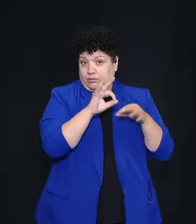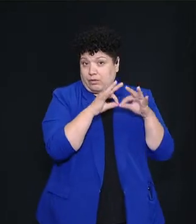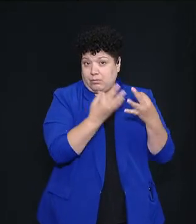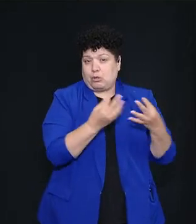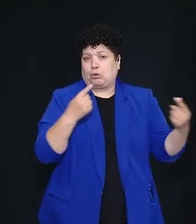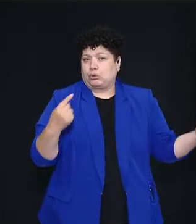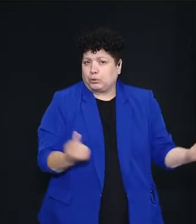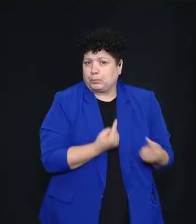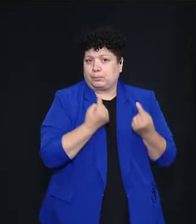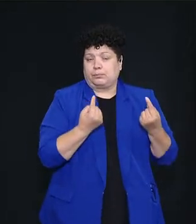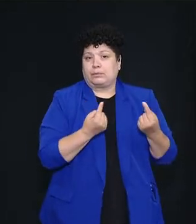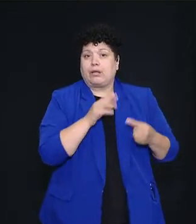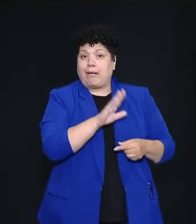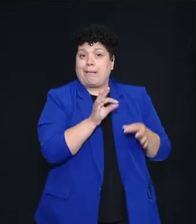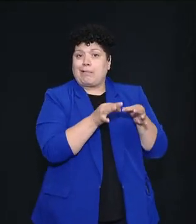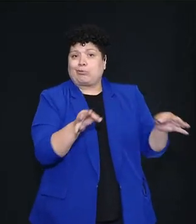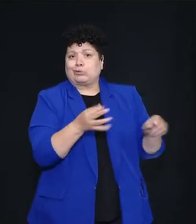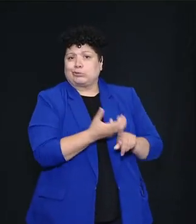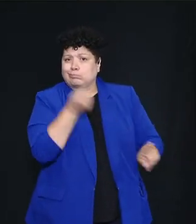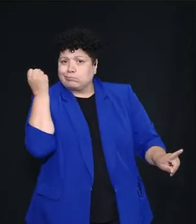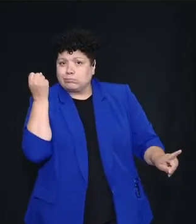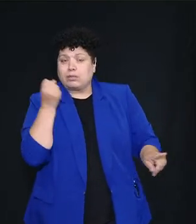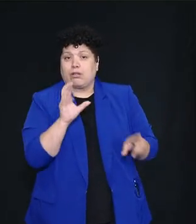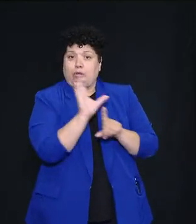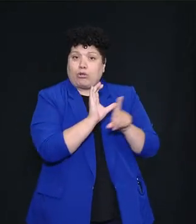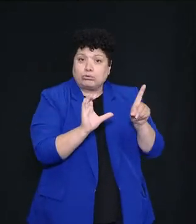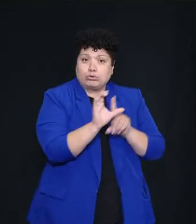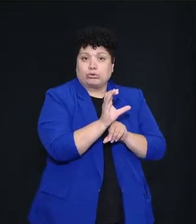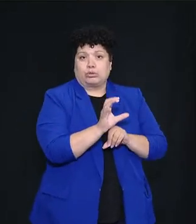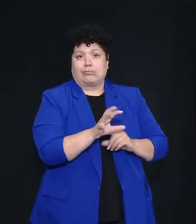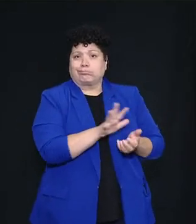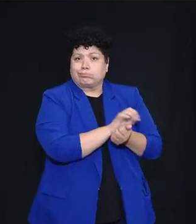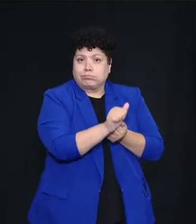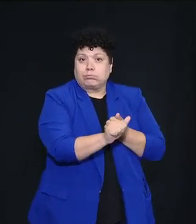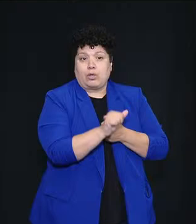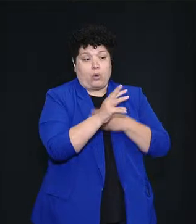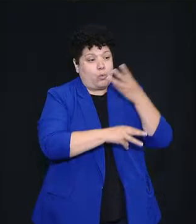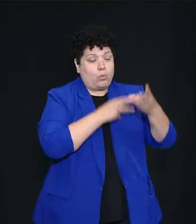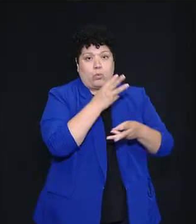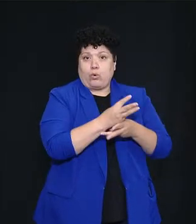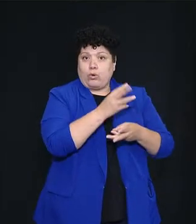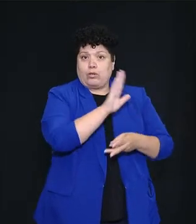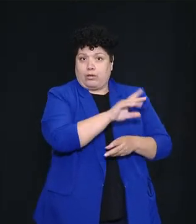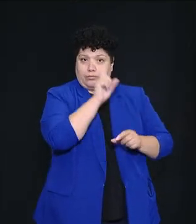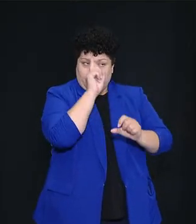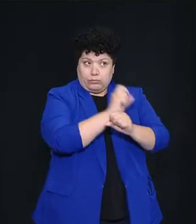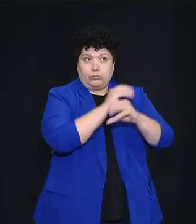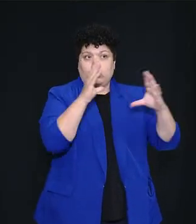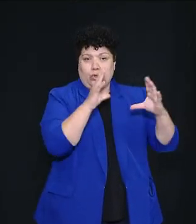by undermining their language, their culture, and their worldview.